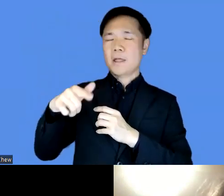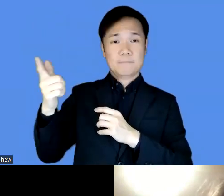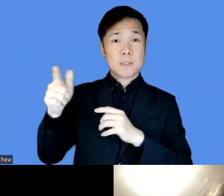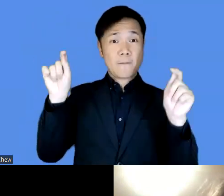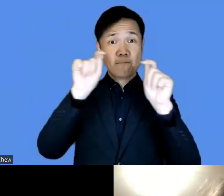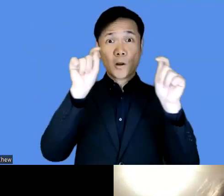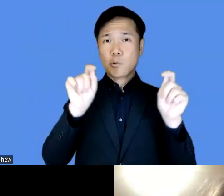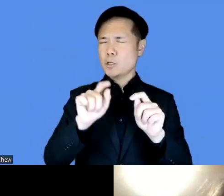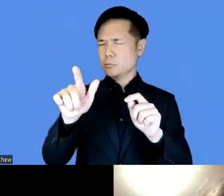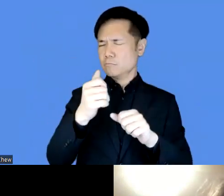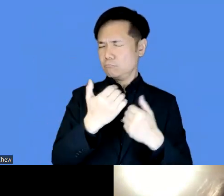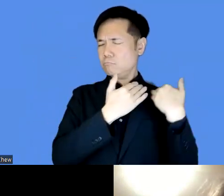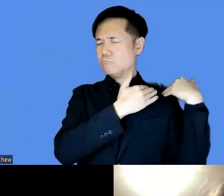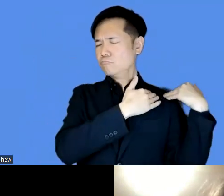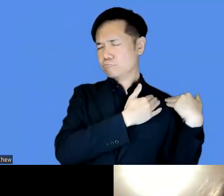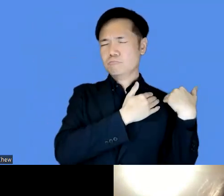play.